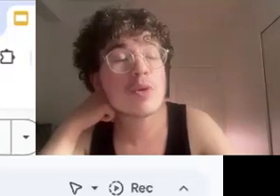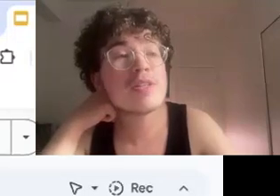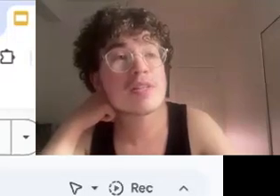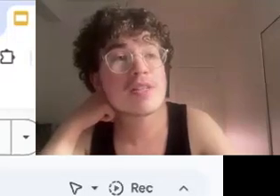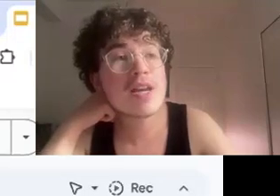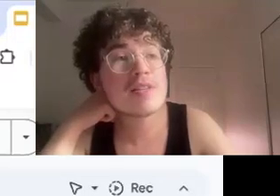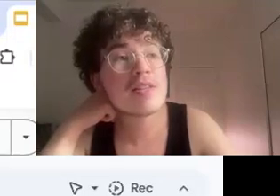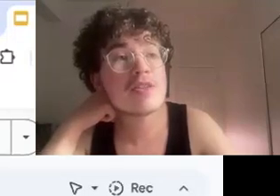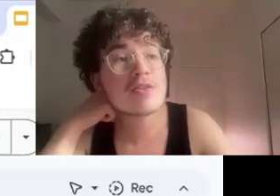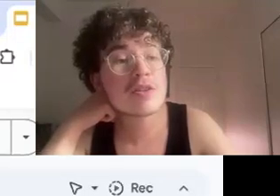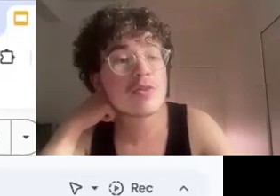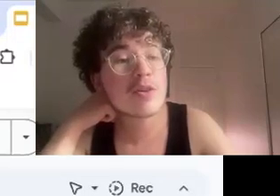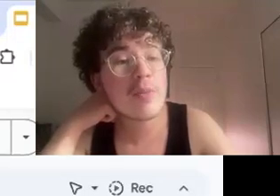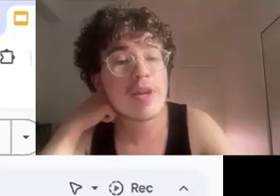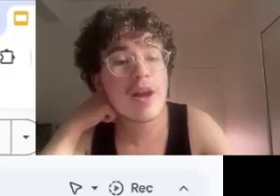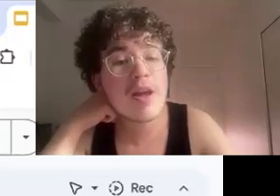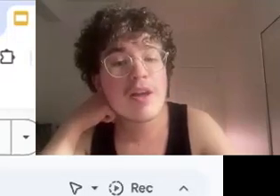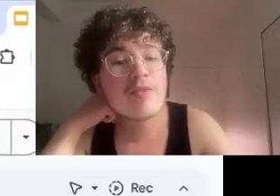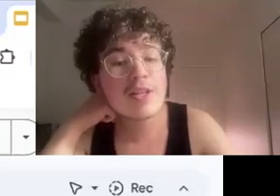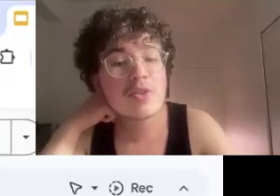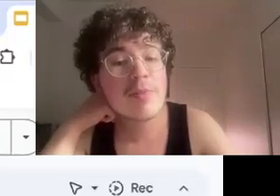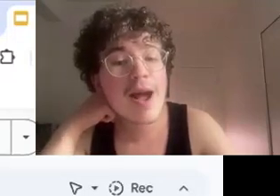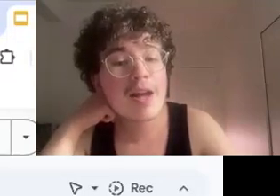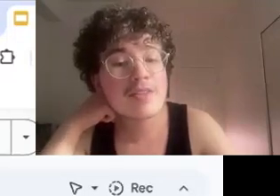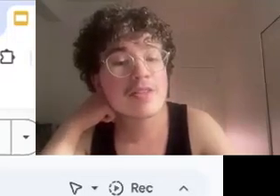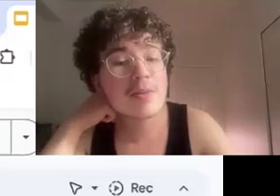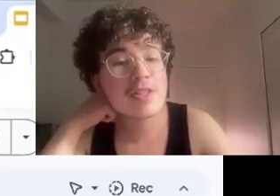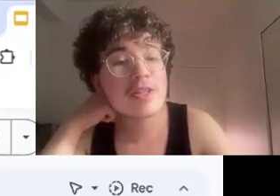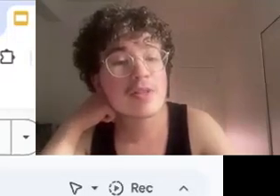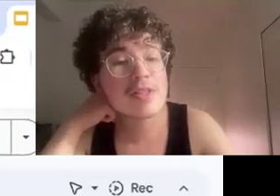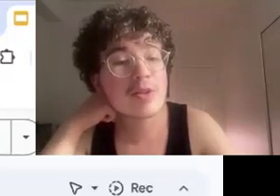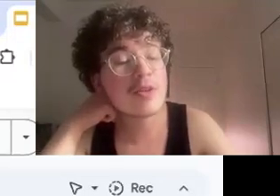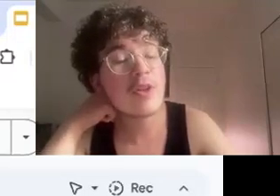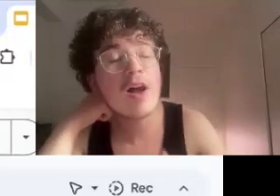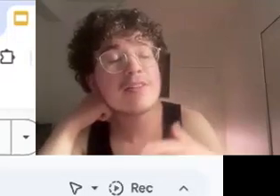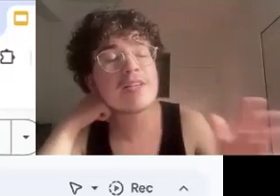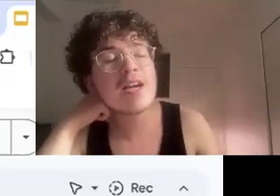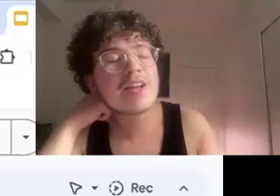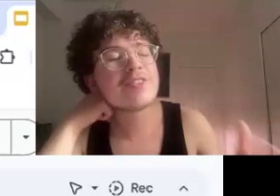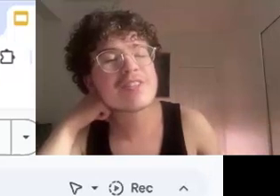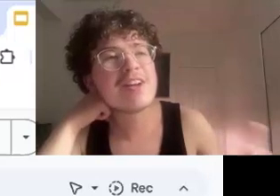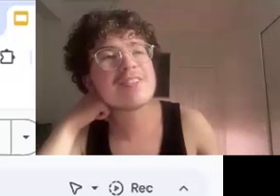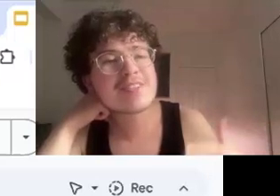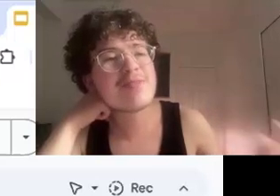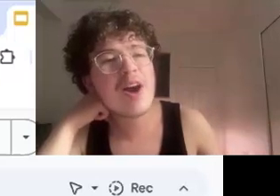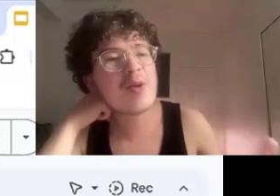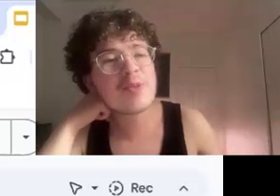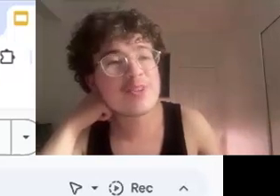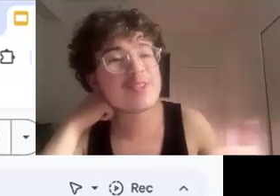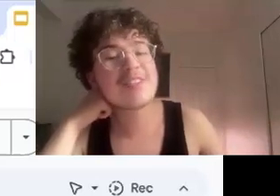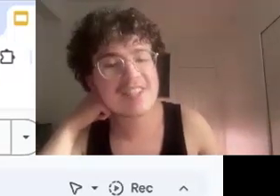And that is it. Thank you so much for listening. I will pass it along to Ruben.